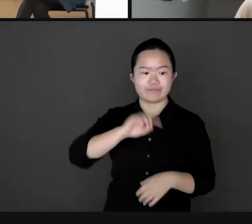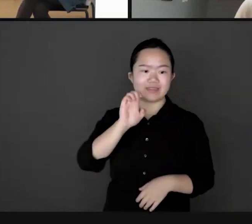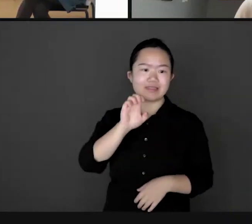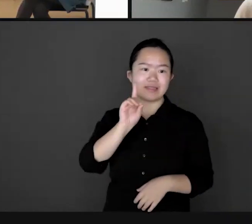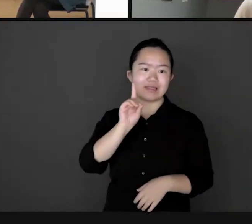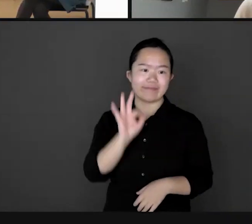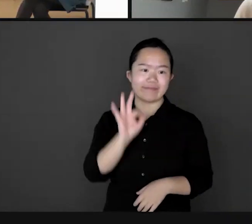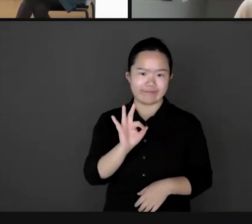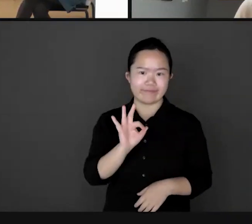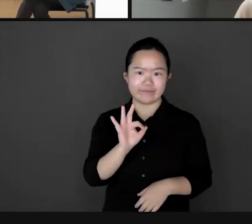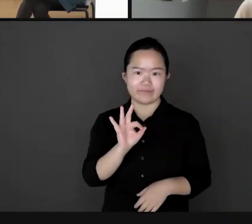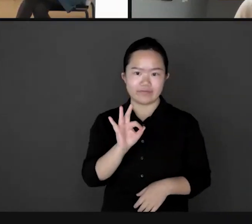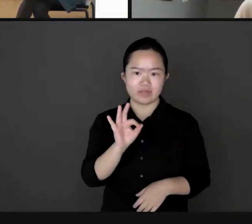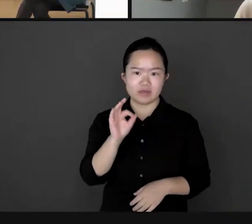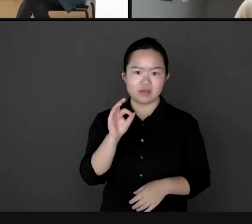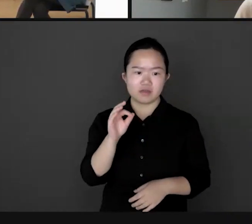have to